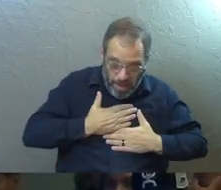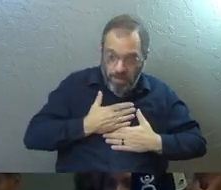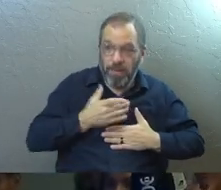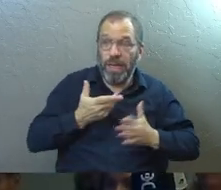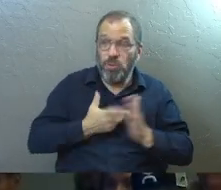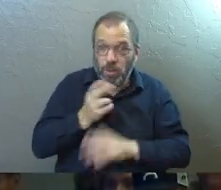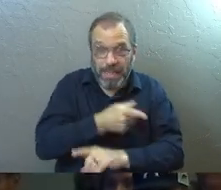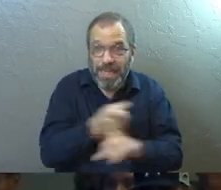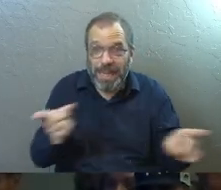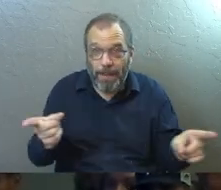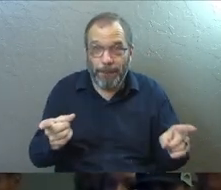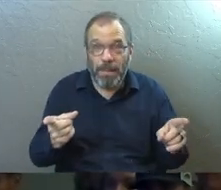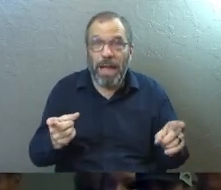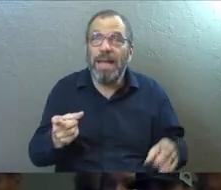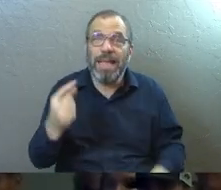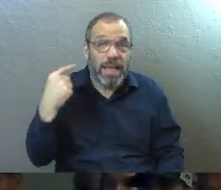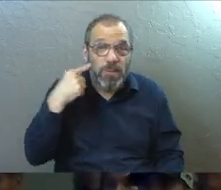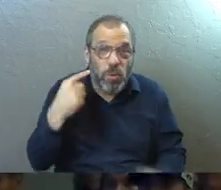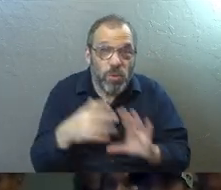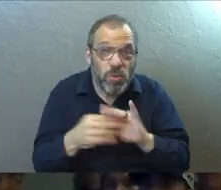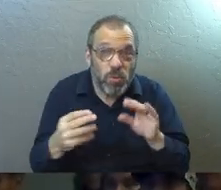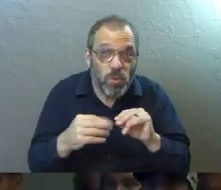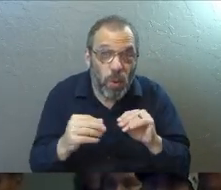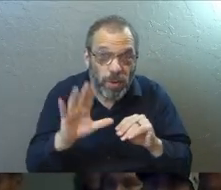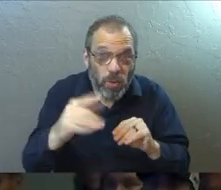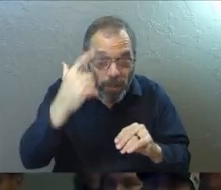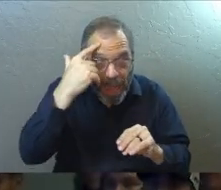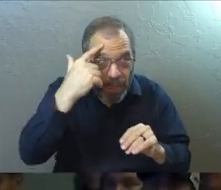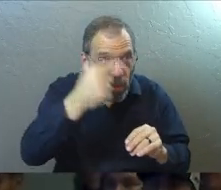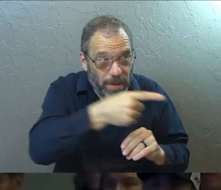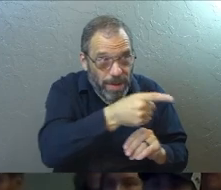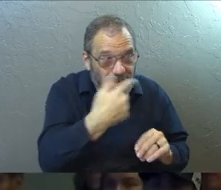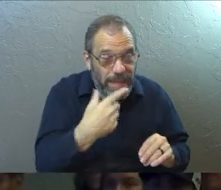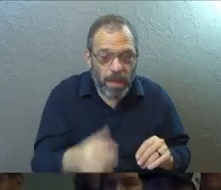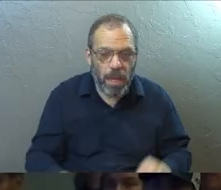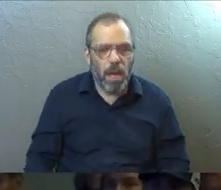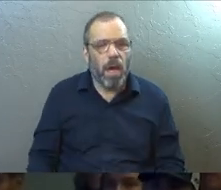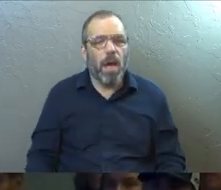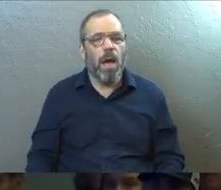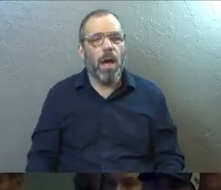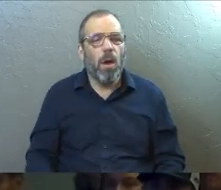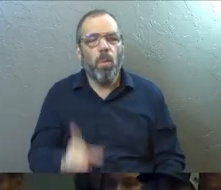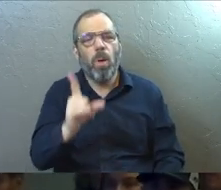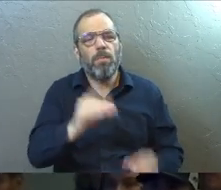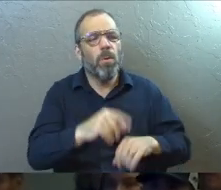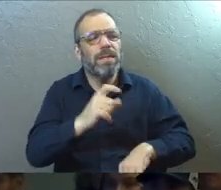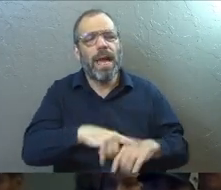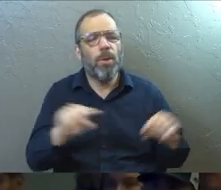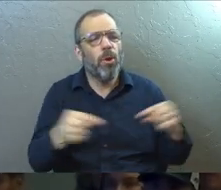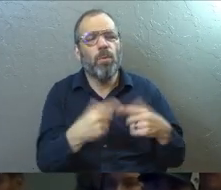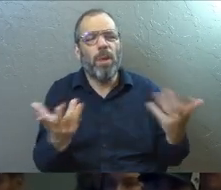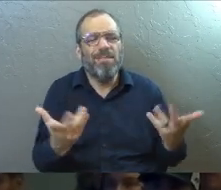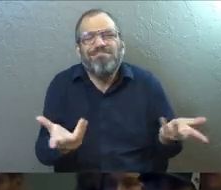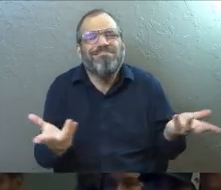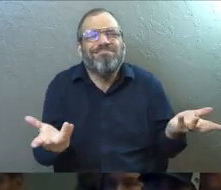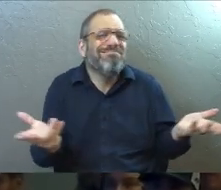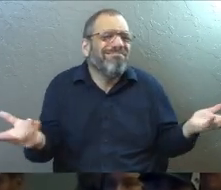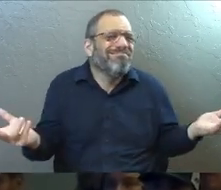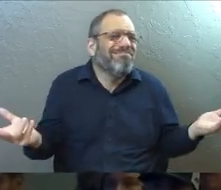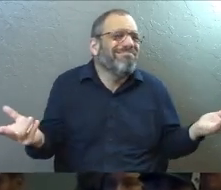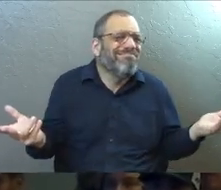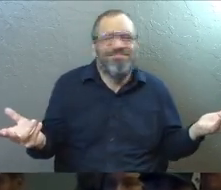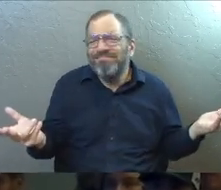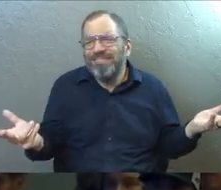other people. So how many times have you heard this saying in your own mind or heard somebody else say it? What's one more time gonna hurt?